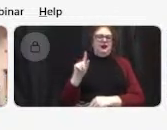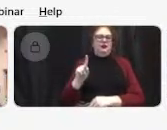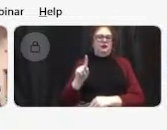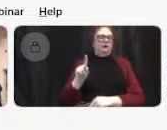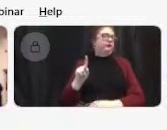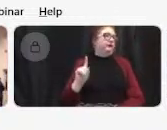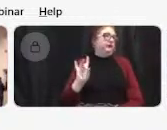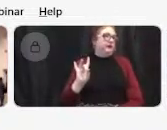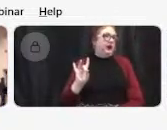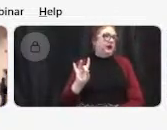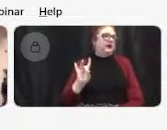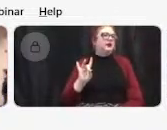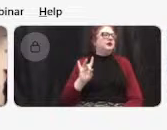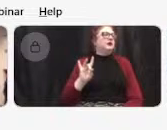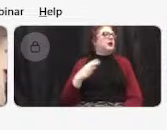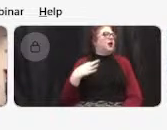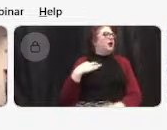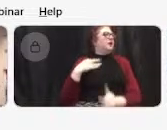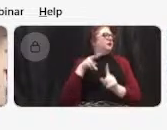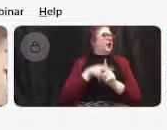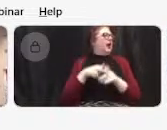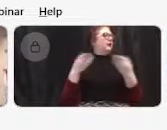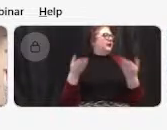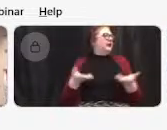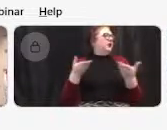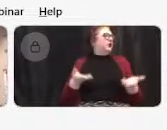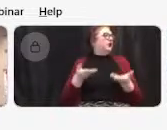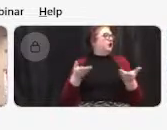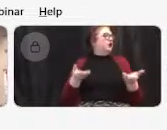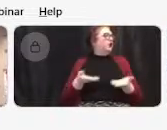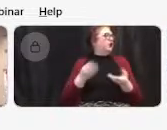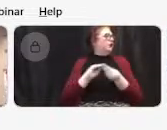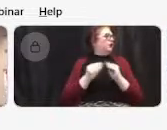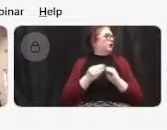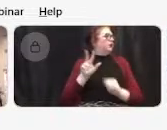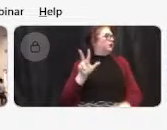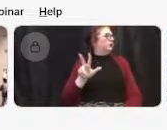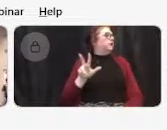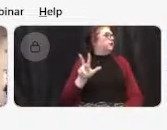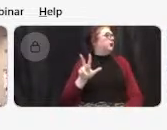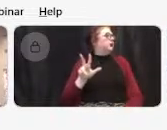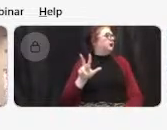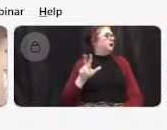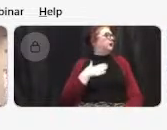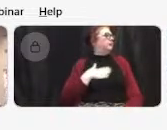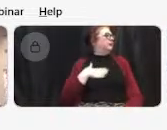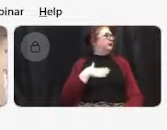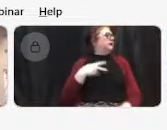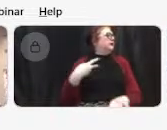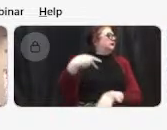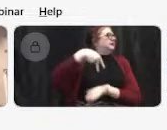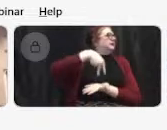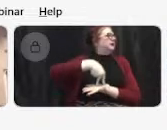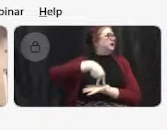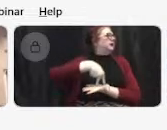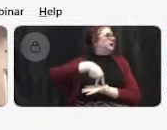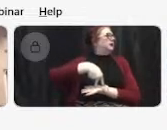Z-9913. Is the applicant present on item number 3? If so, please stand.